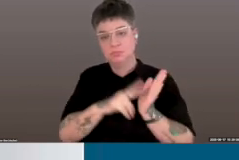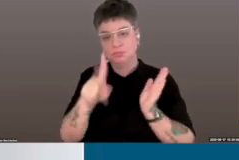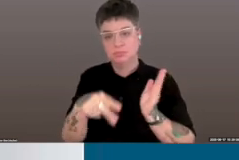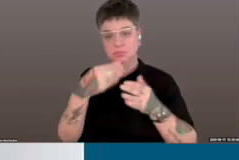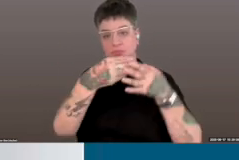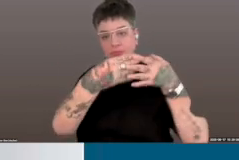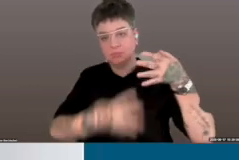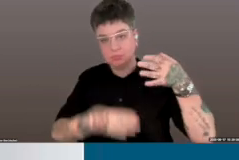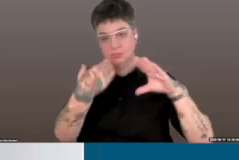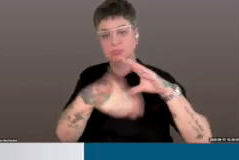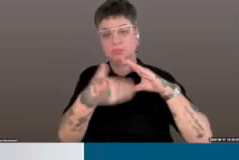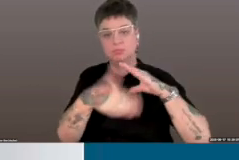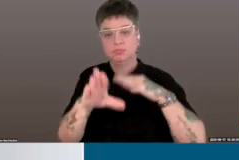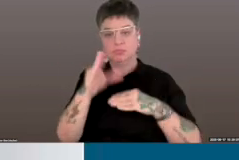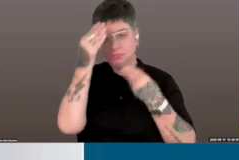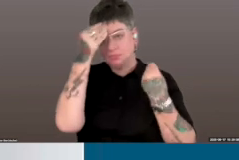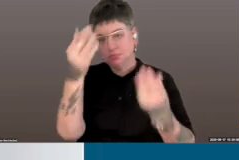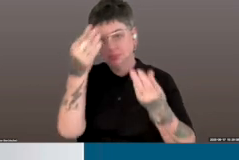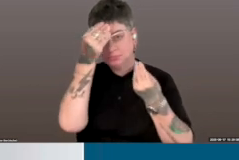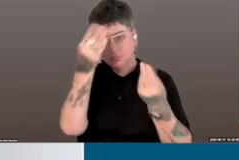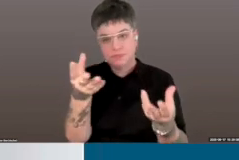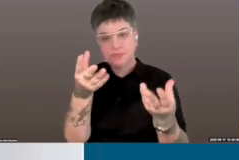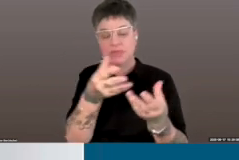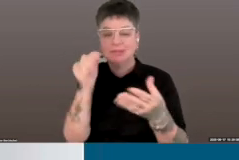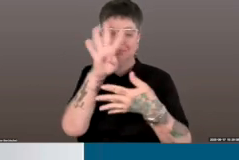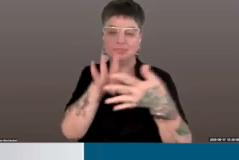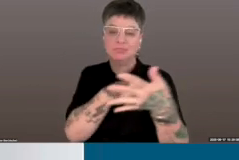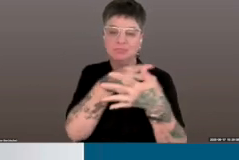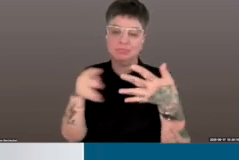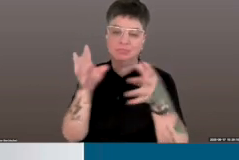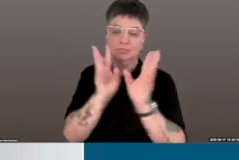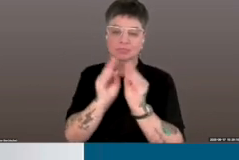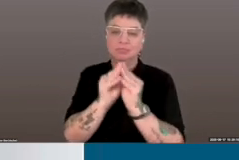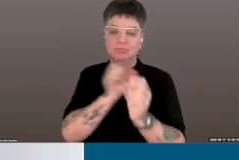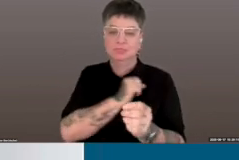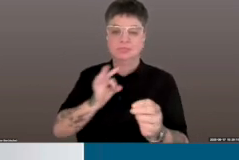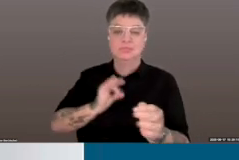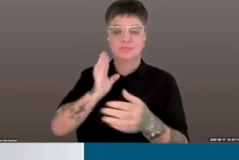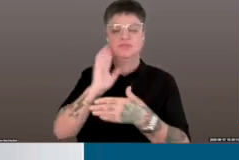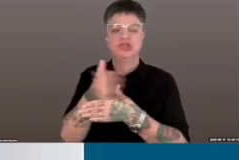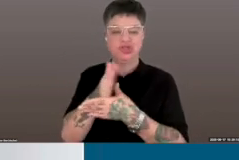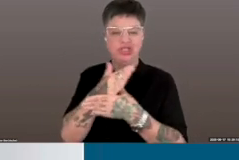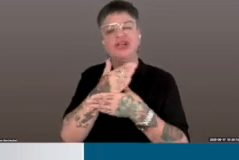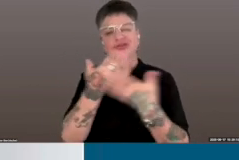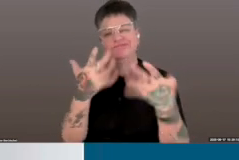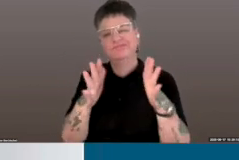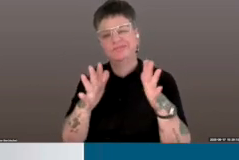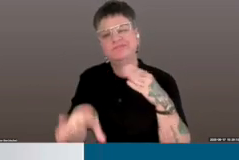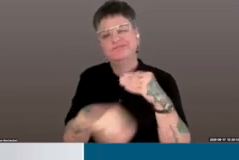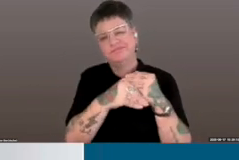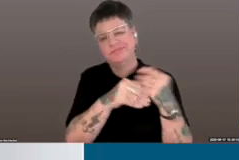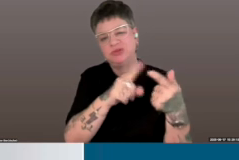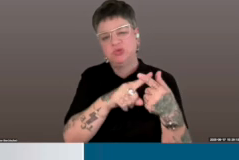updates, and our calendar of meetings. And staff will share that in the link. It looks like maybe they already have.